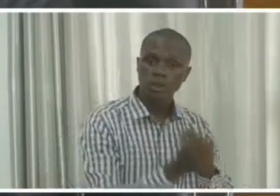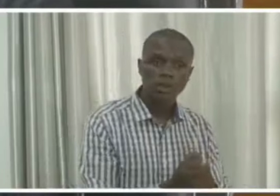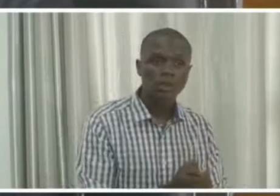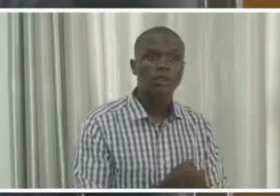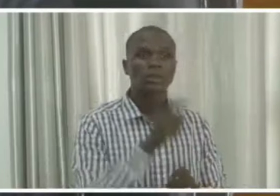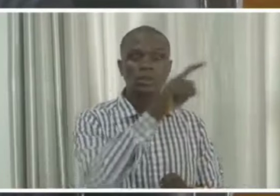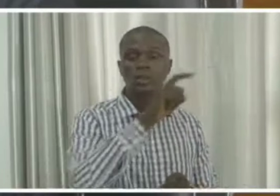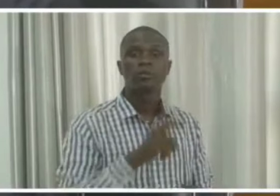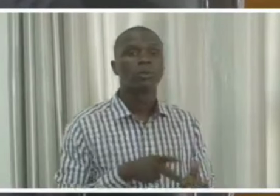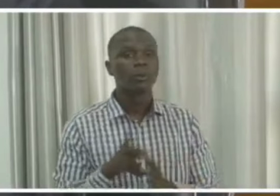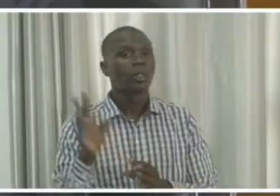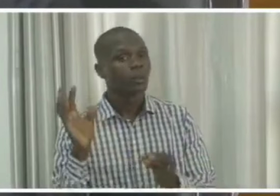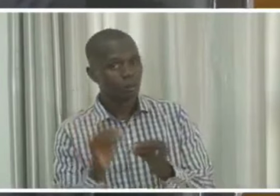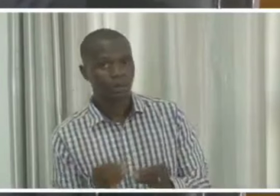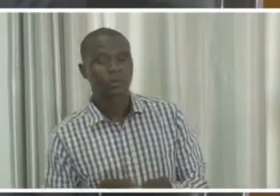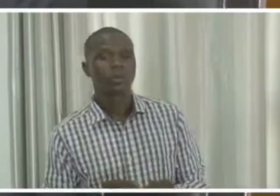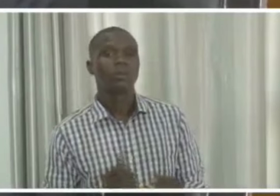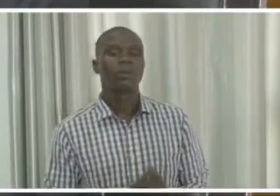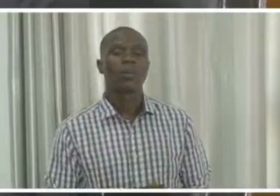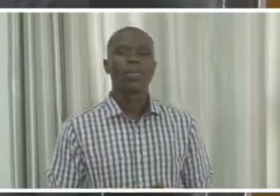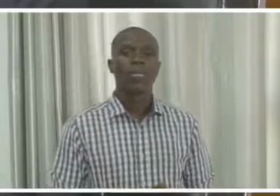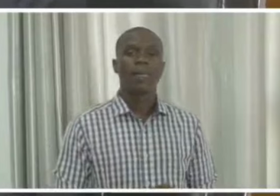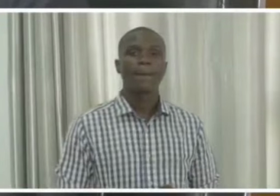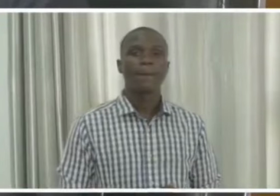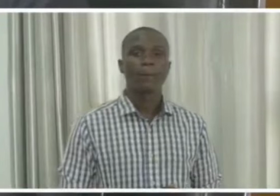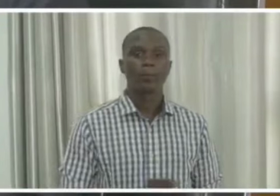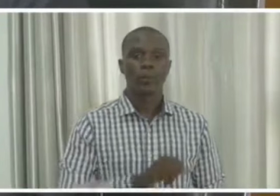change. Another one is